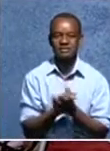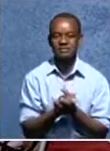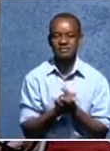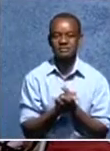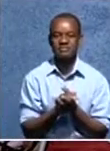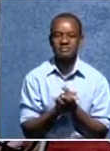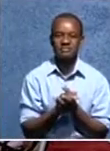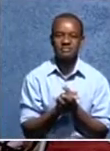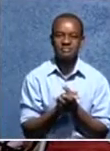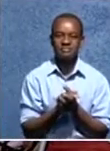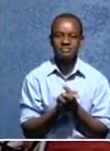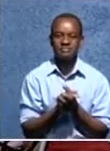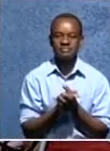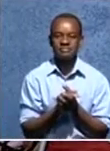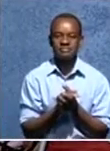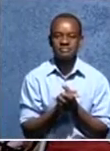the hell is Namibia?